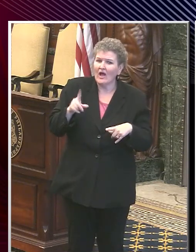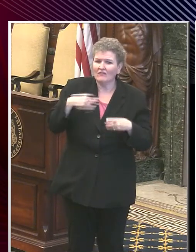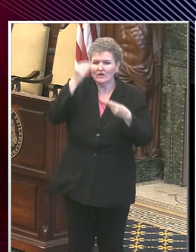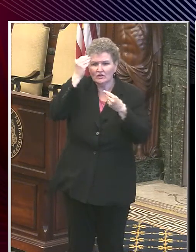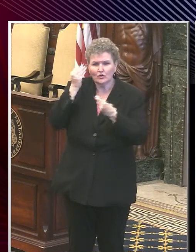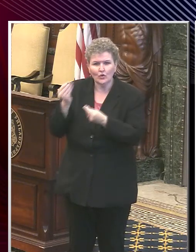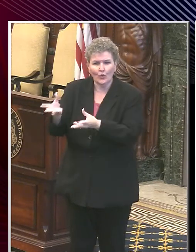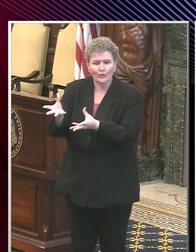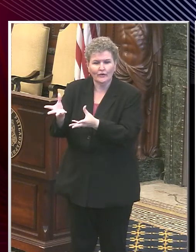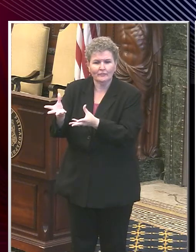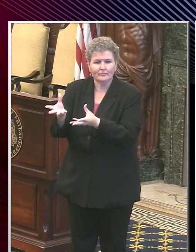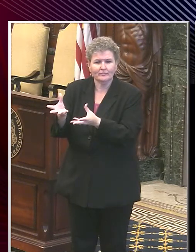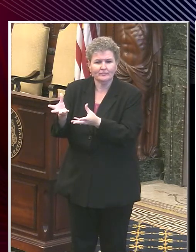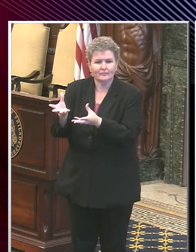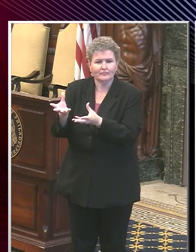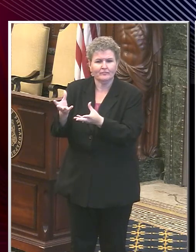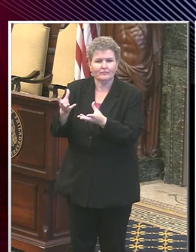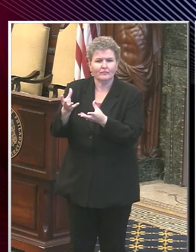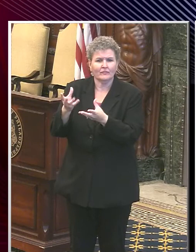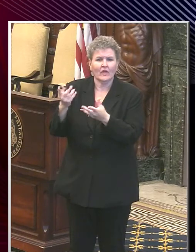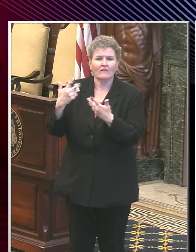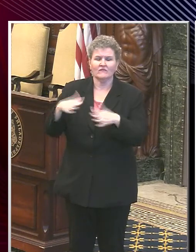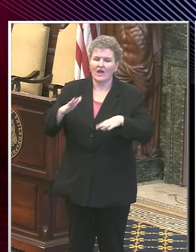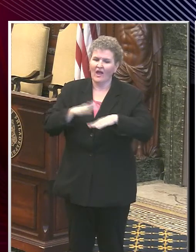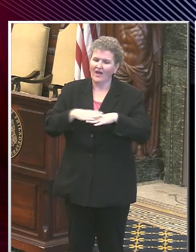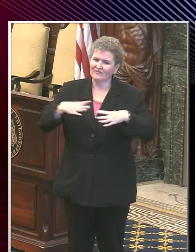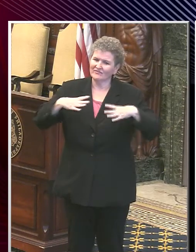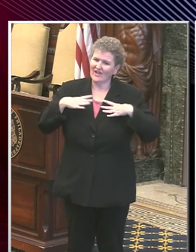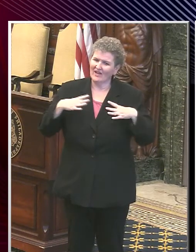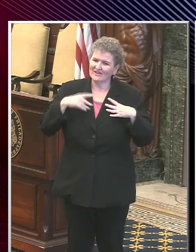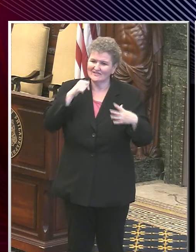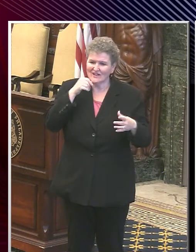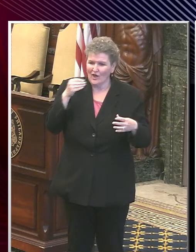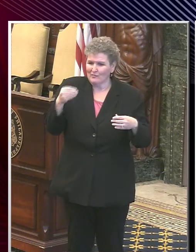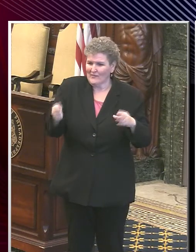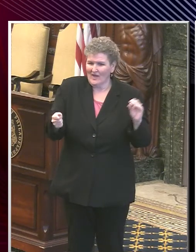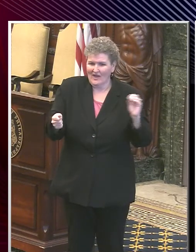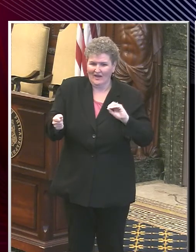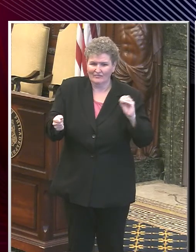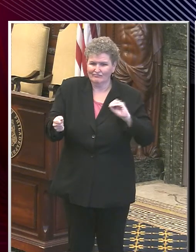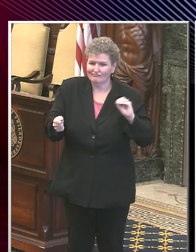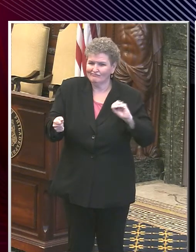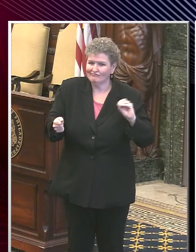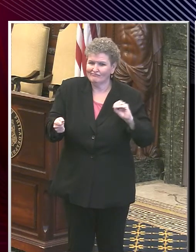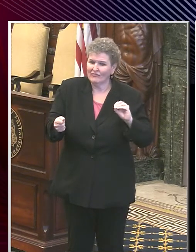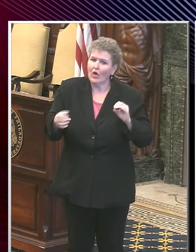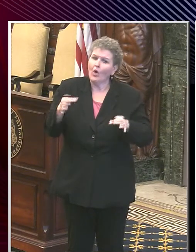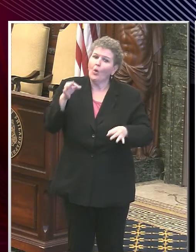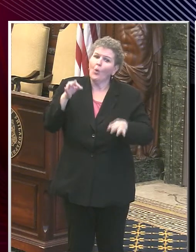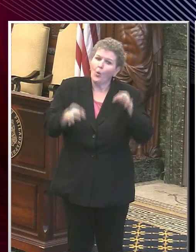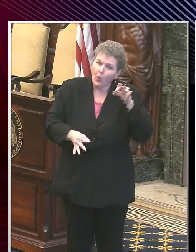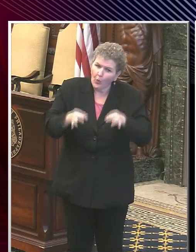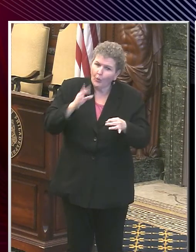on leave. He's not being paid, and we'll see what happens when he gets to his court hearing.